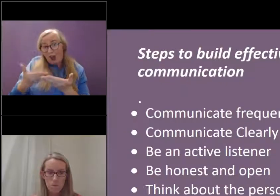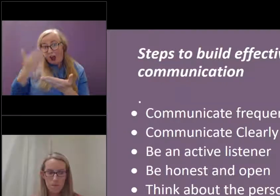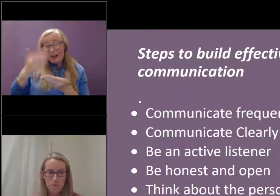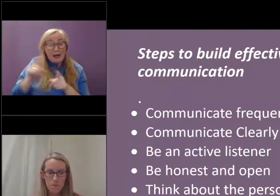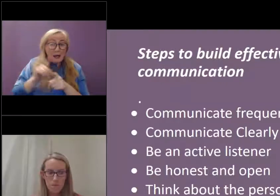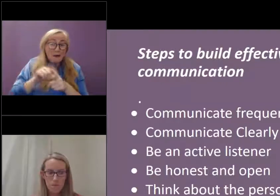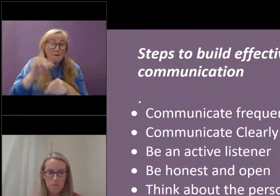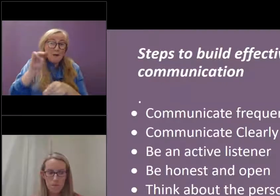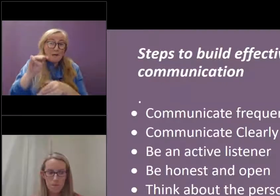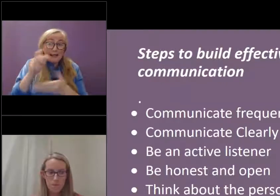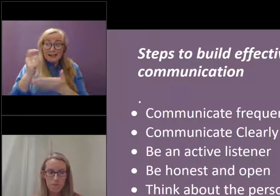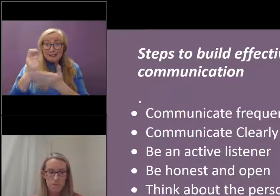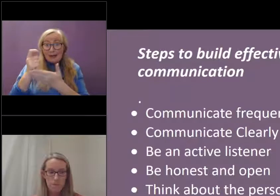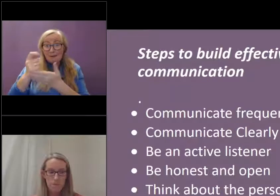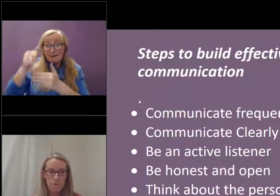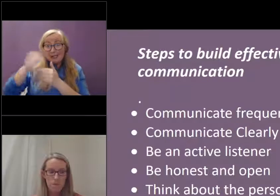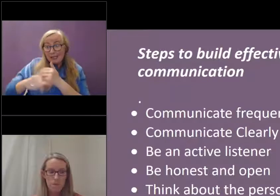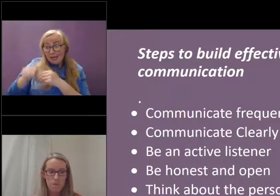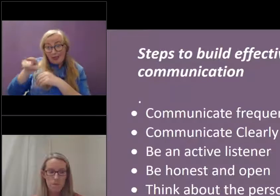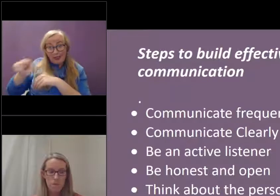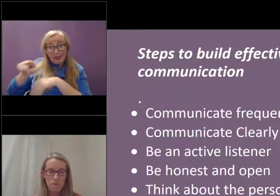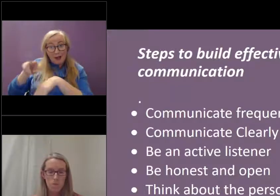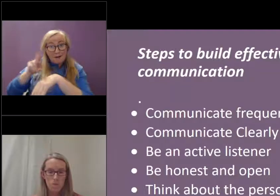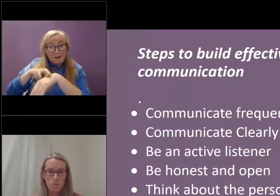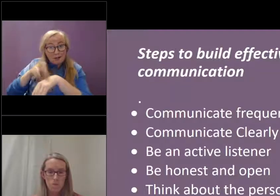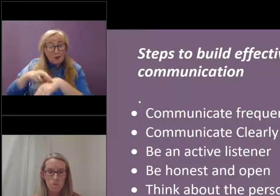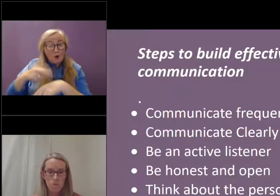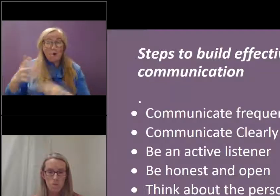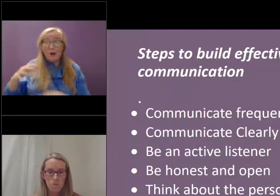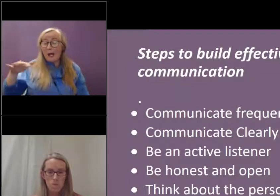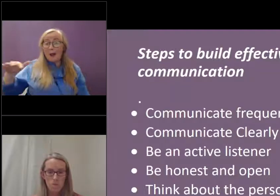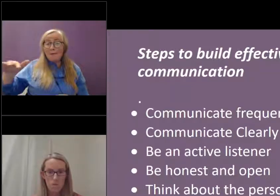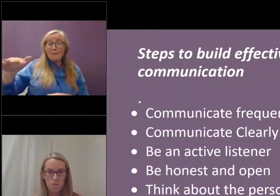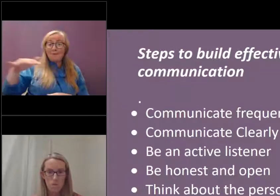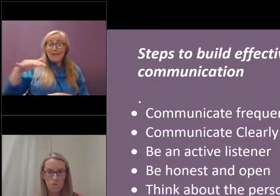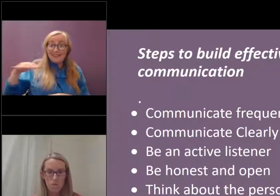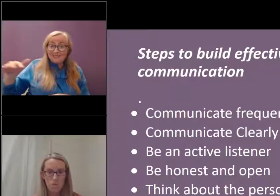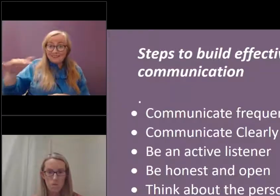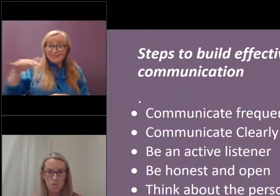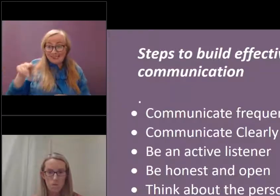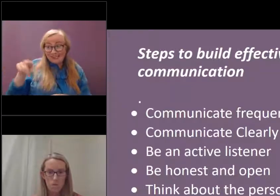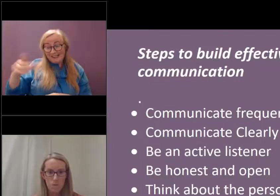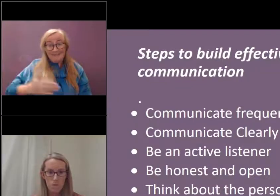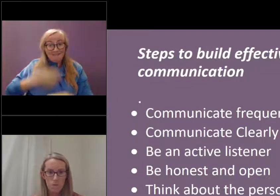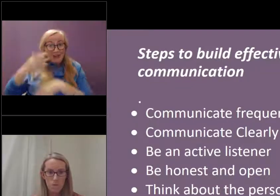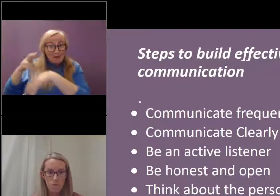where they're better? Is there a place where they're better at doing it?